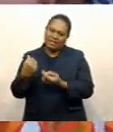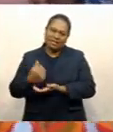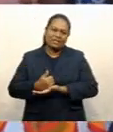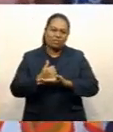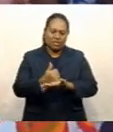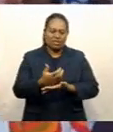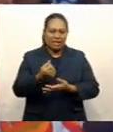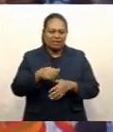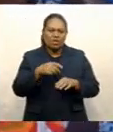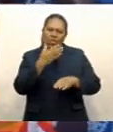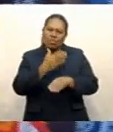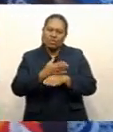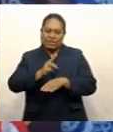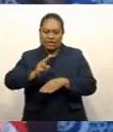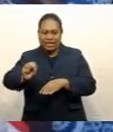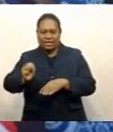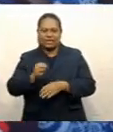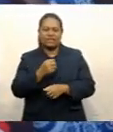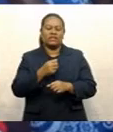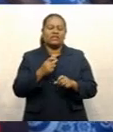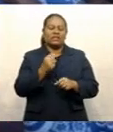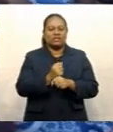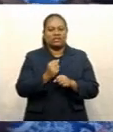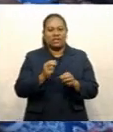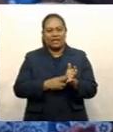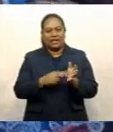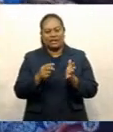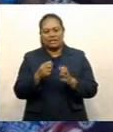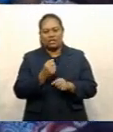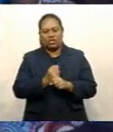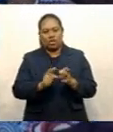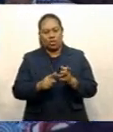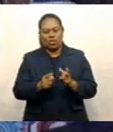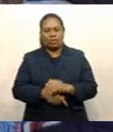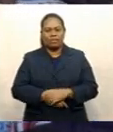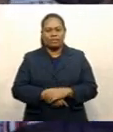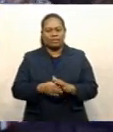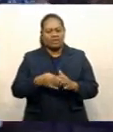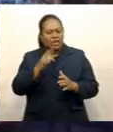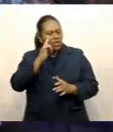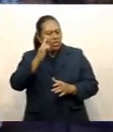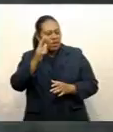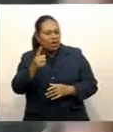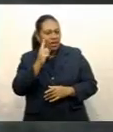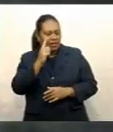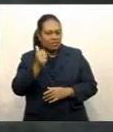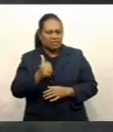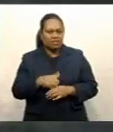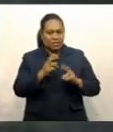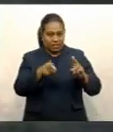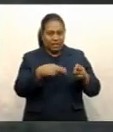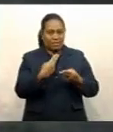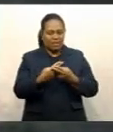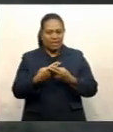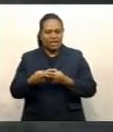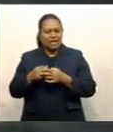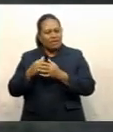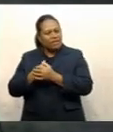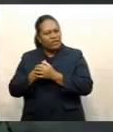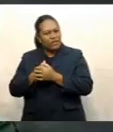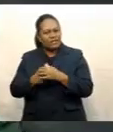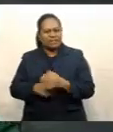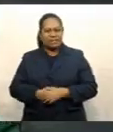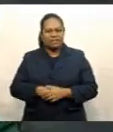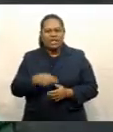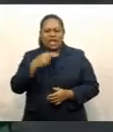to assist this family and to cater to their needs. Actually, I came to know about this family from one of my family friends, Susan. Like, she